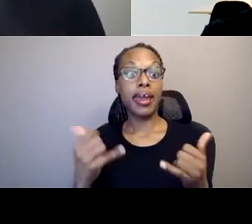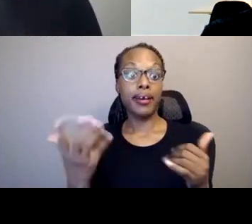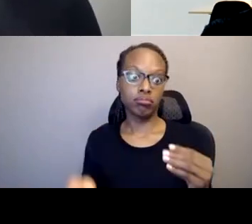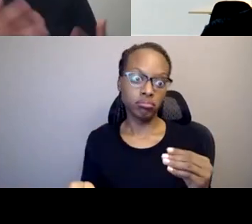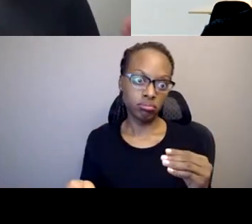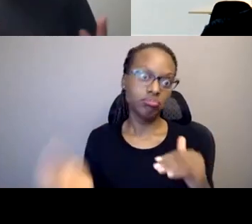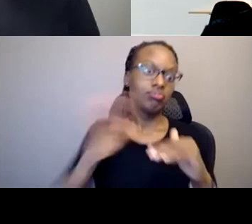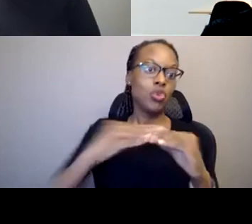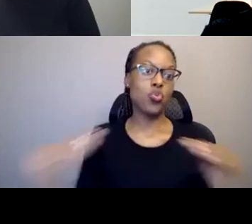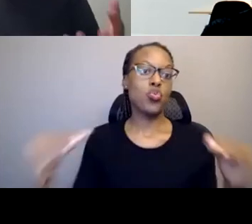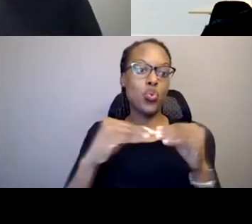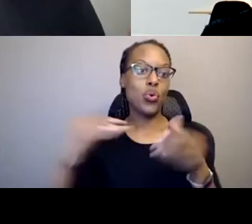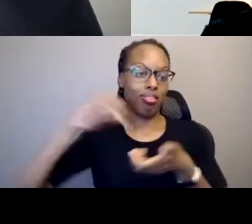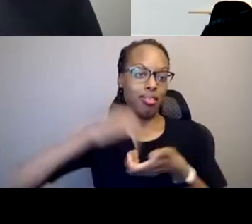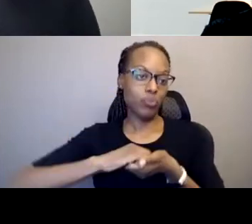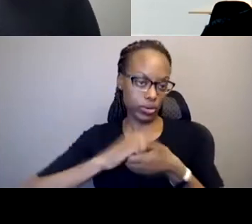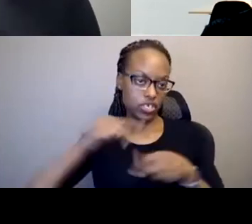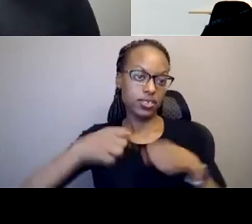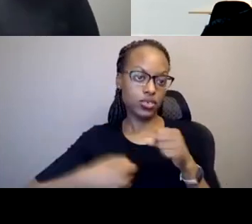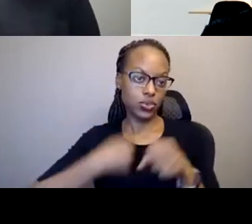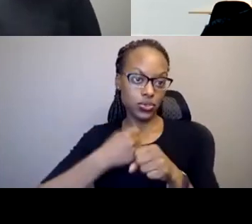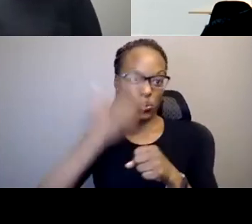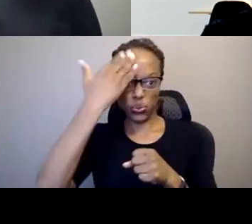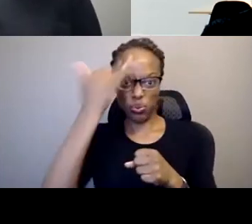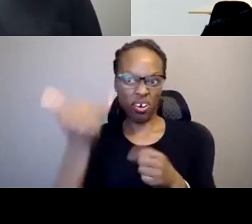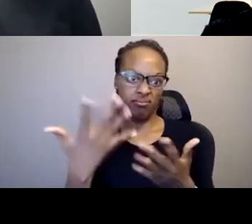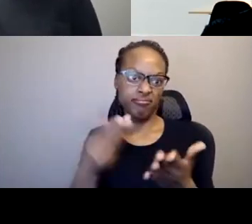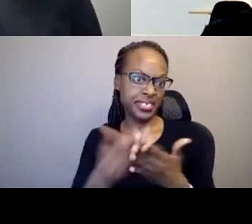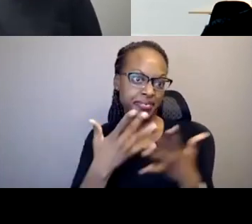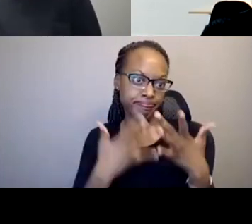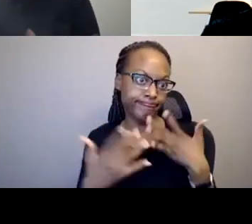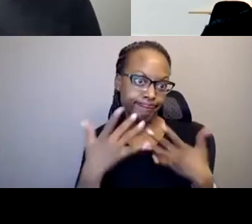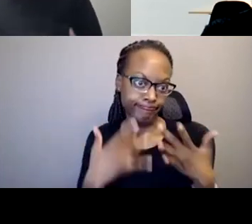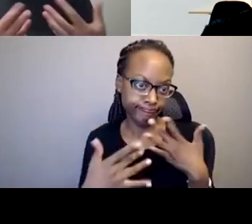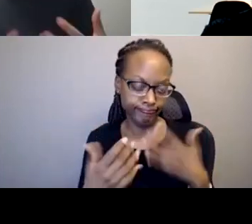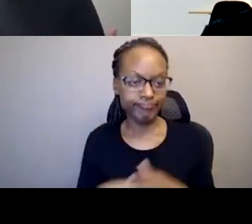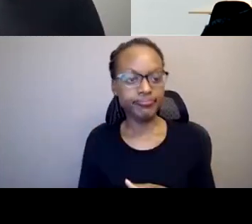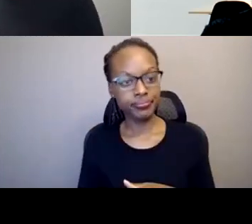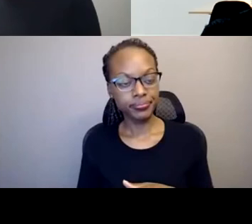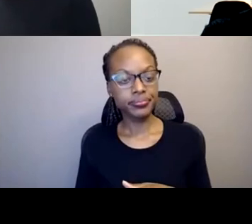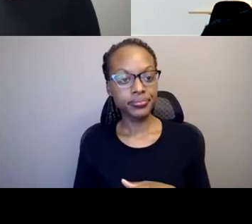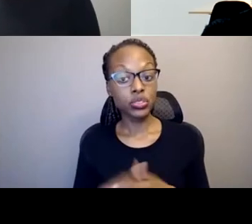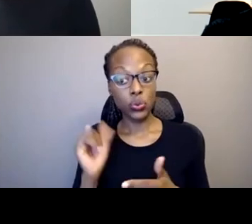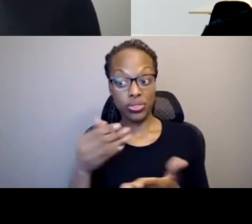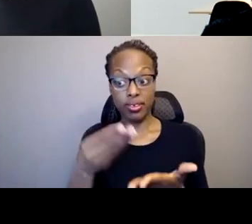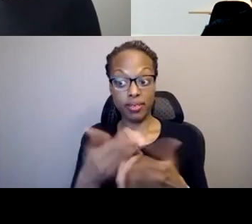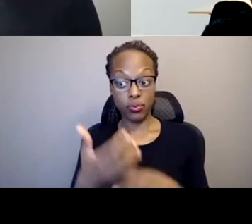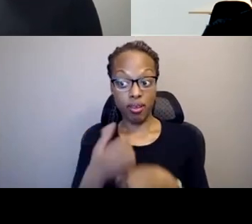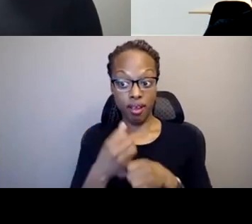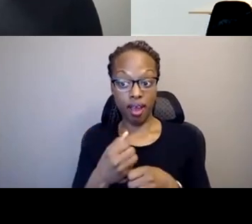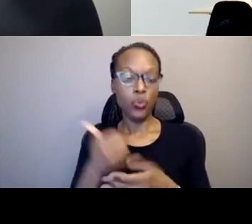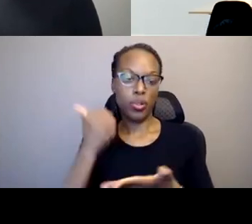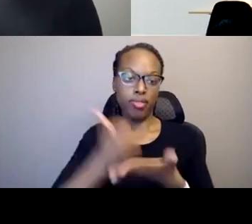this year because funds were kind of, short. I think, this would allow us to do more collaboration.